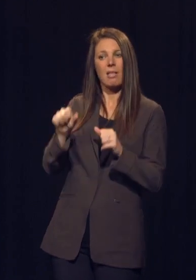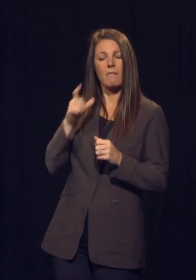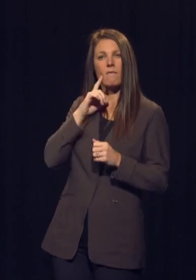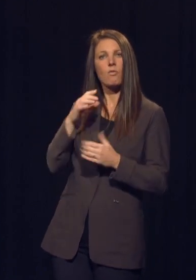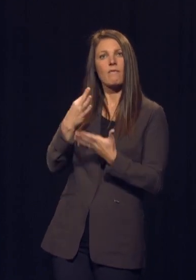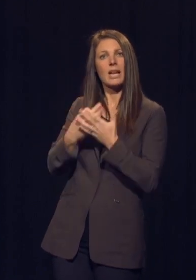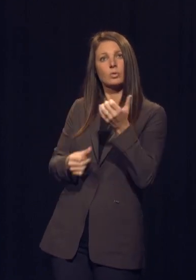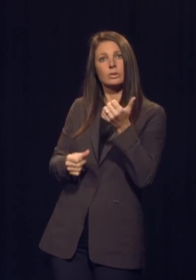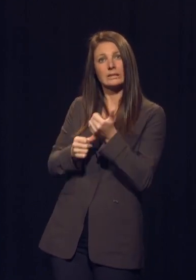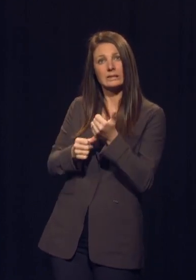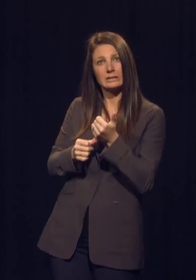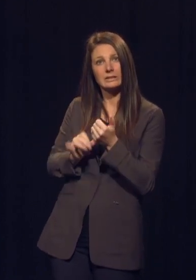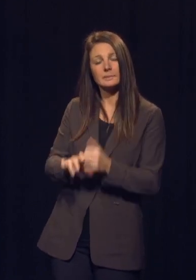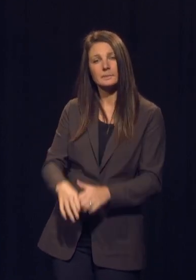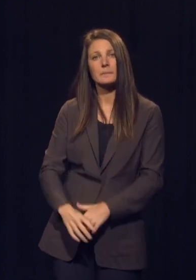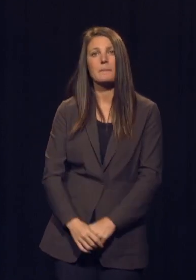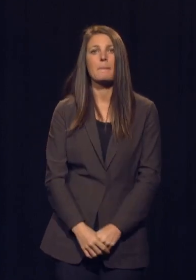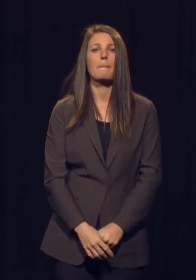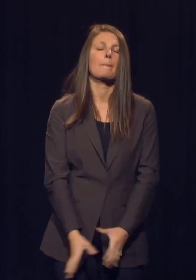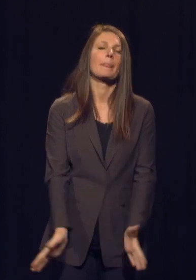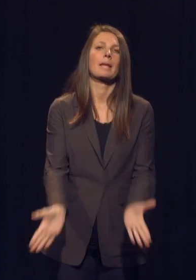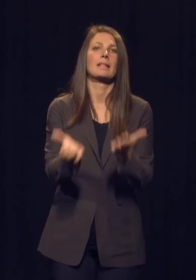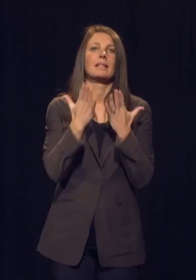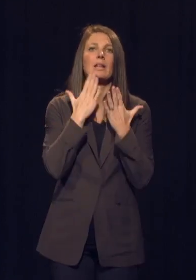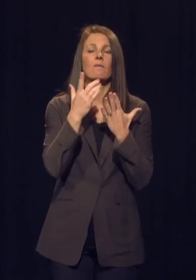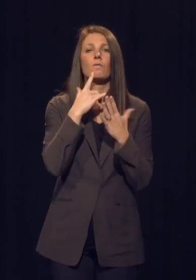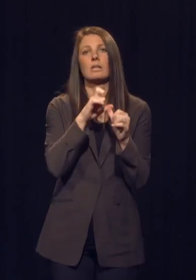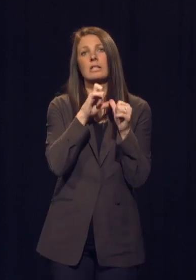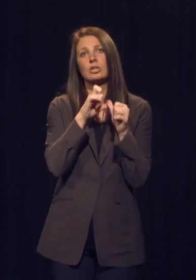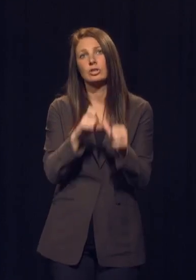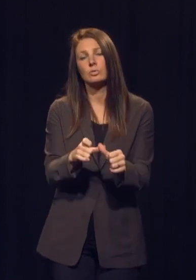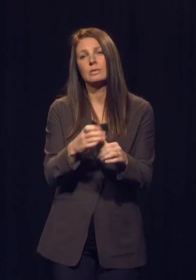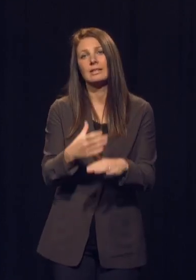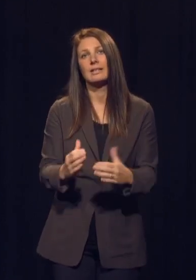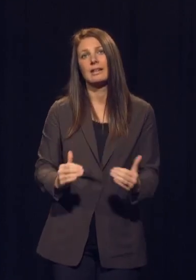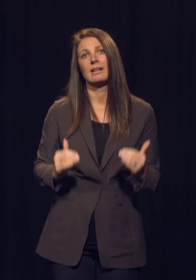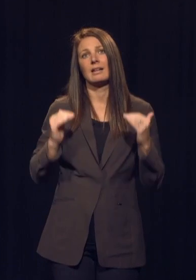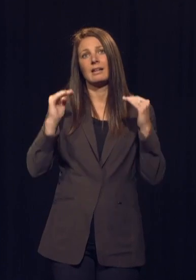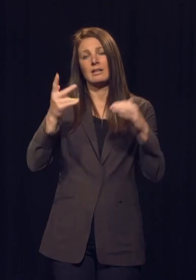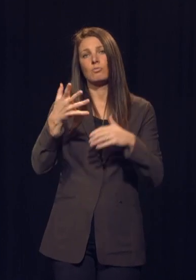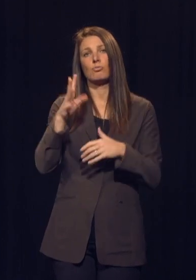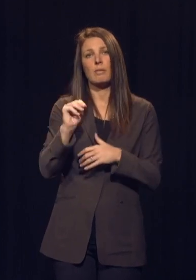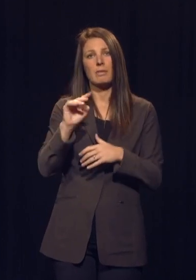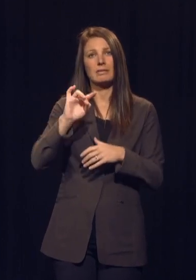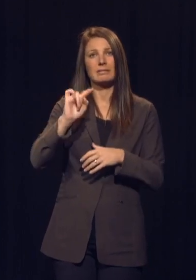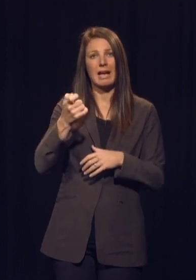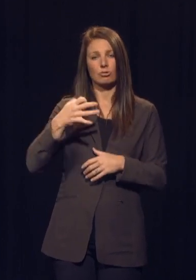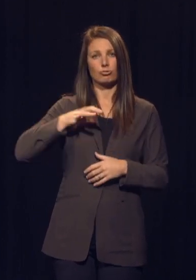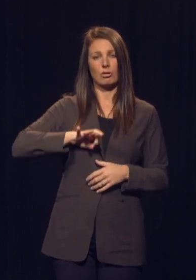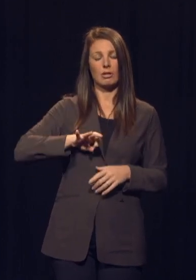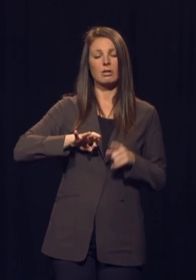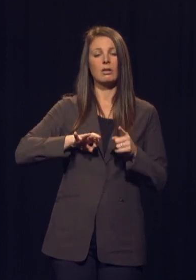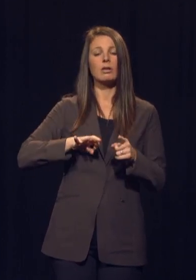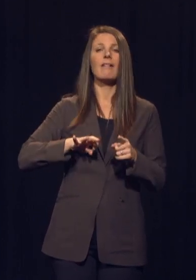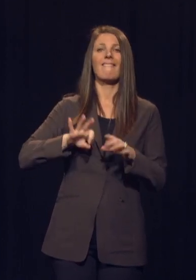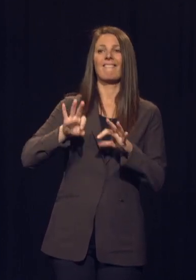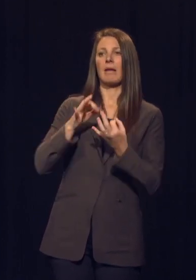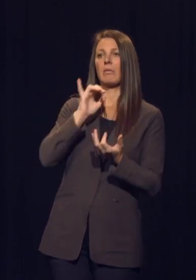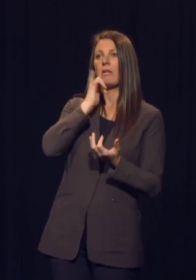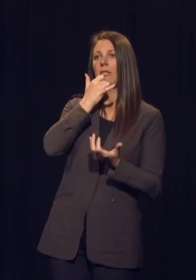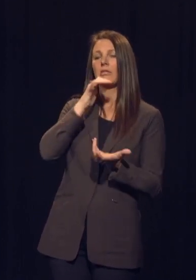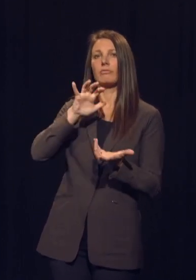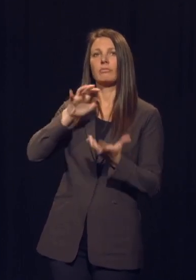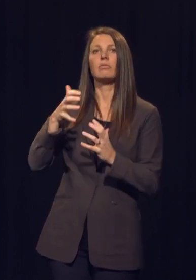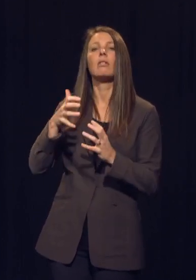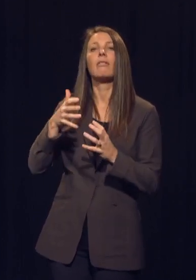financial assistance. So thanks to the continuation of the enhanced premium tax credits and the family glitch fix,